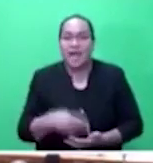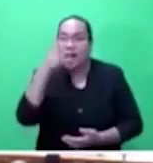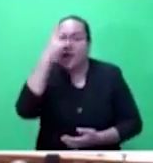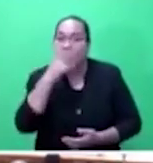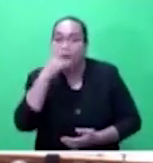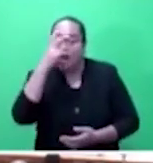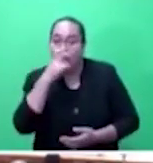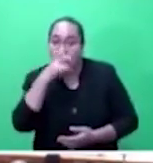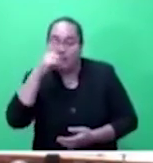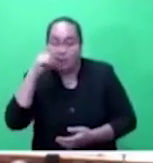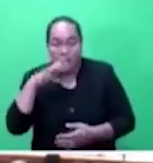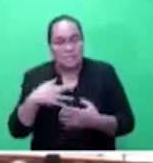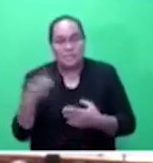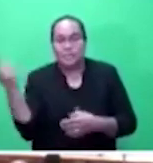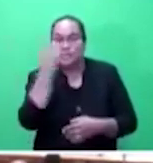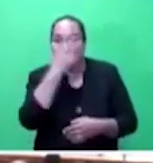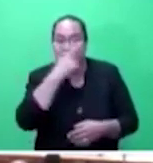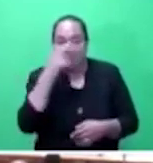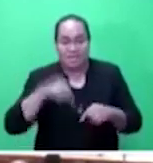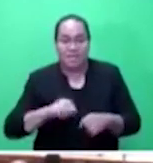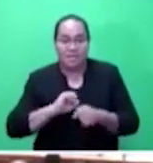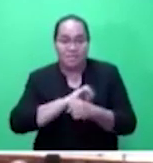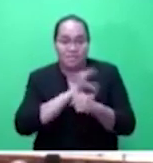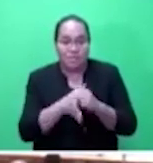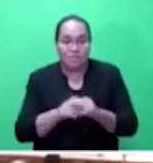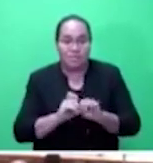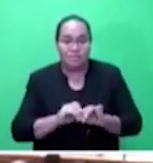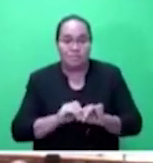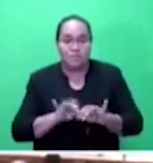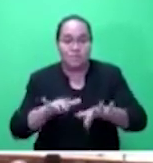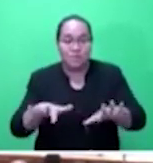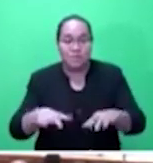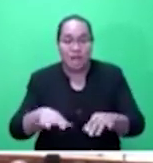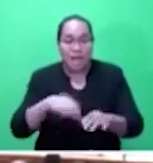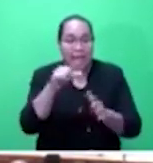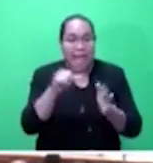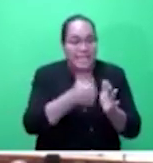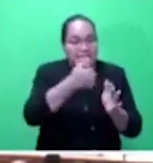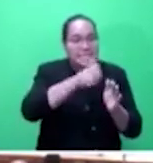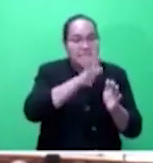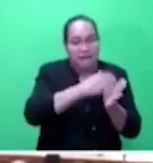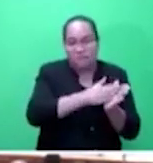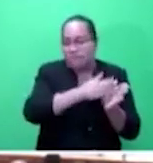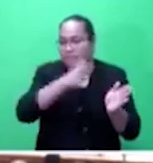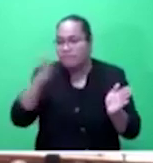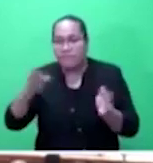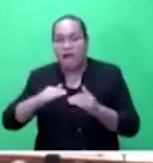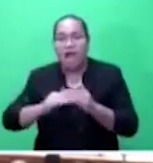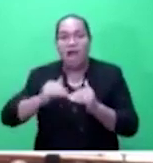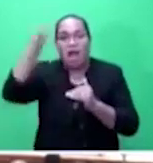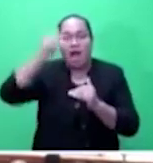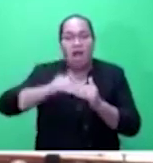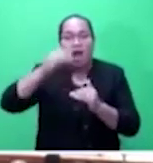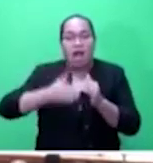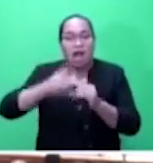most risk from this virus. The mortality for people over the age of 65 is frighteningly high, and